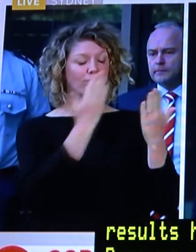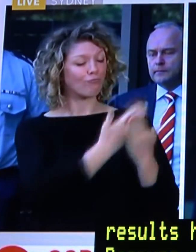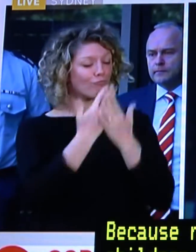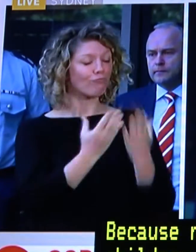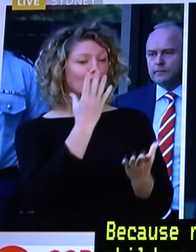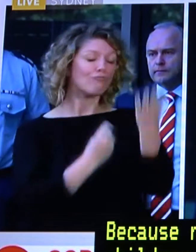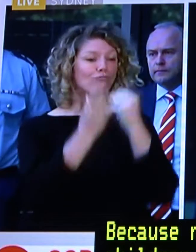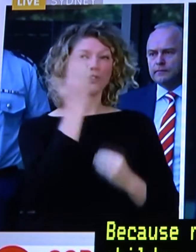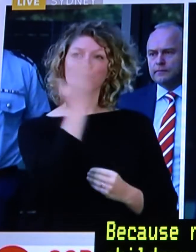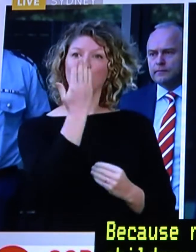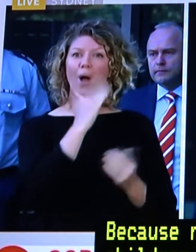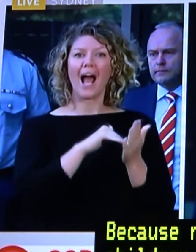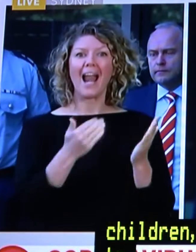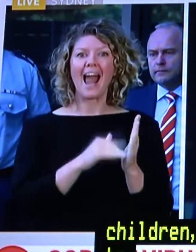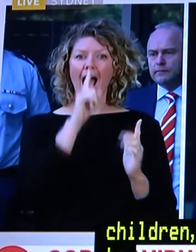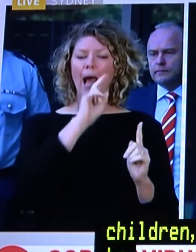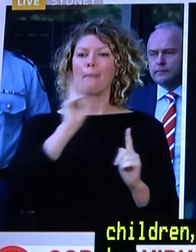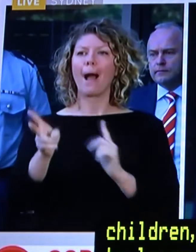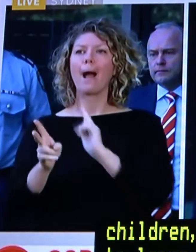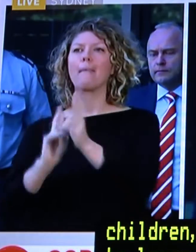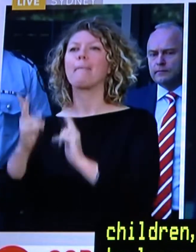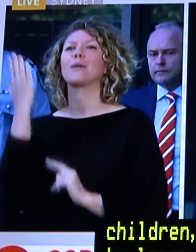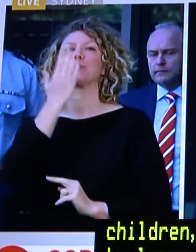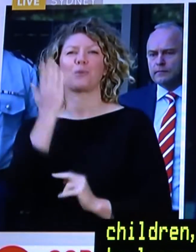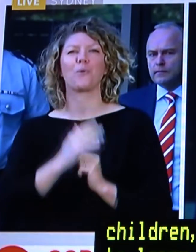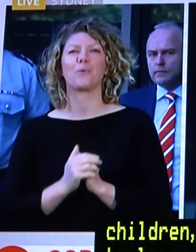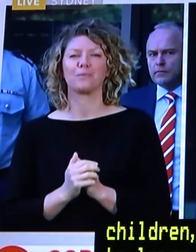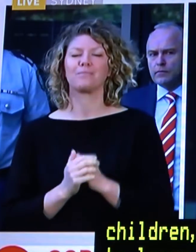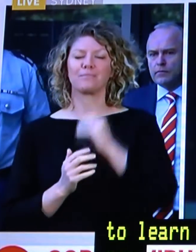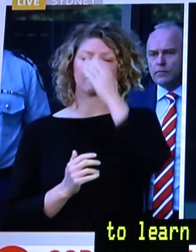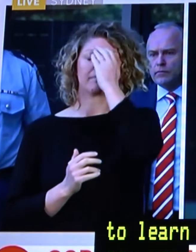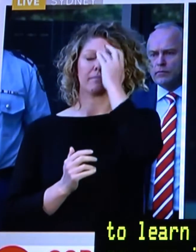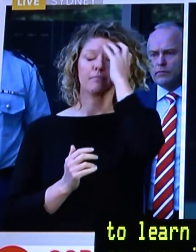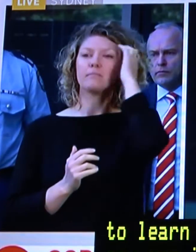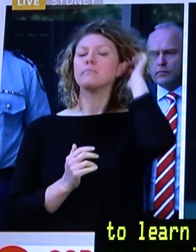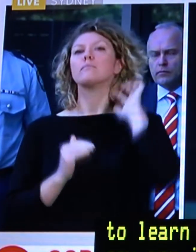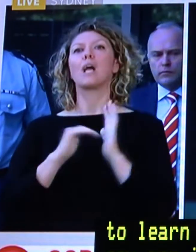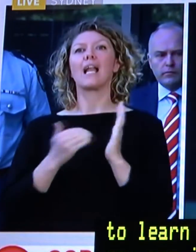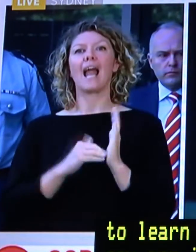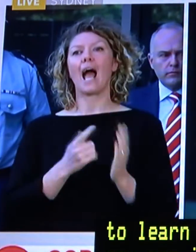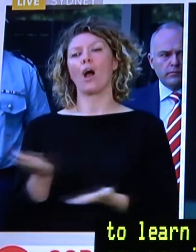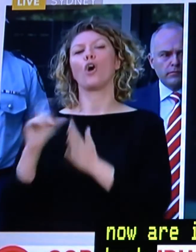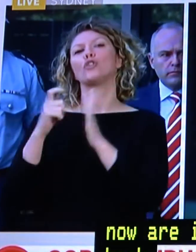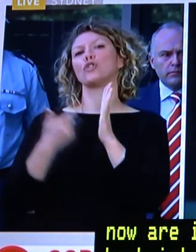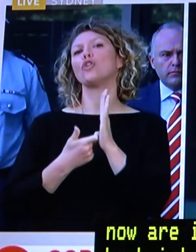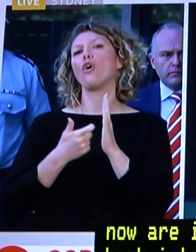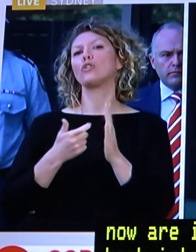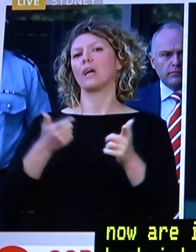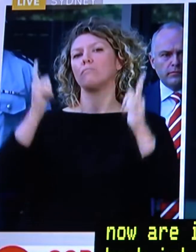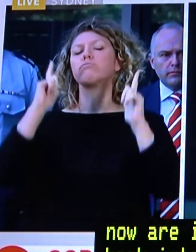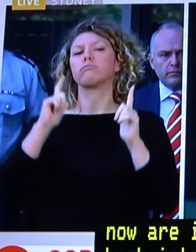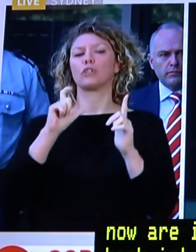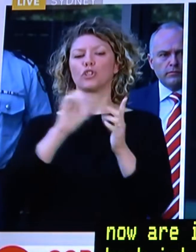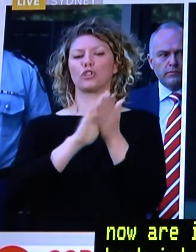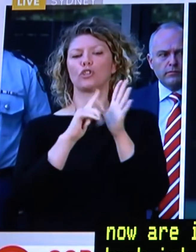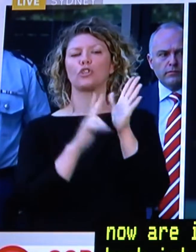also now in a position to transition back into the classroom. I'll now pass to Dr. Chant to